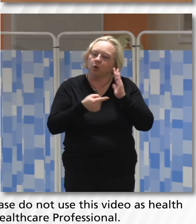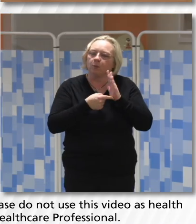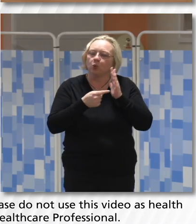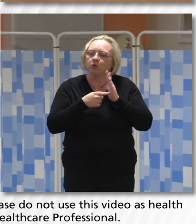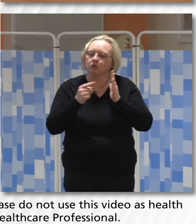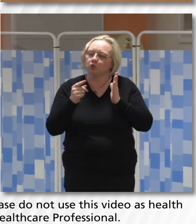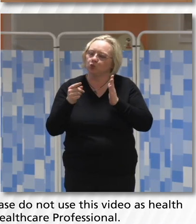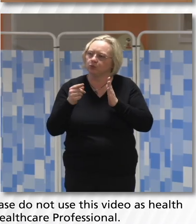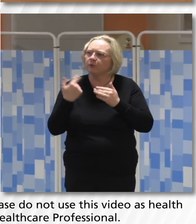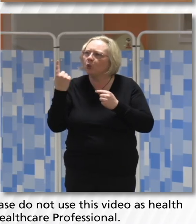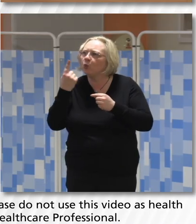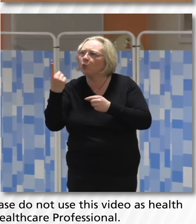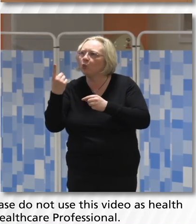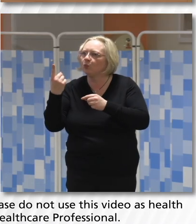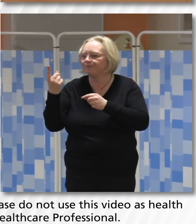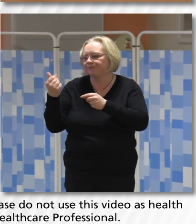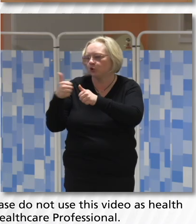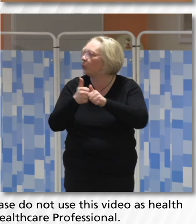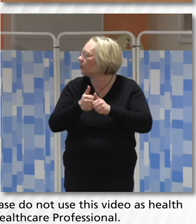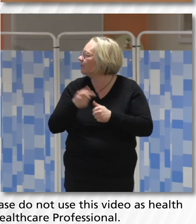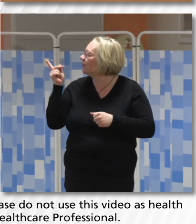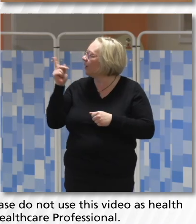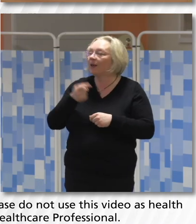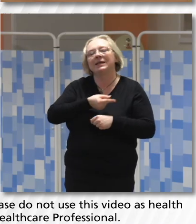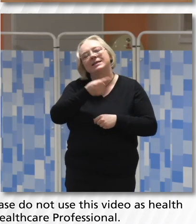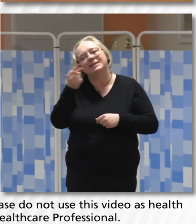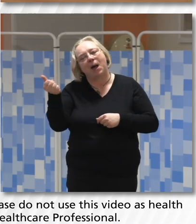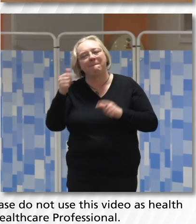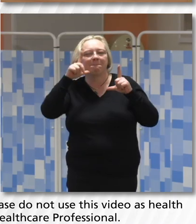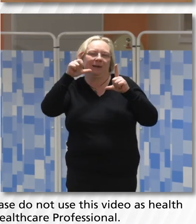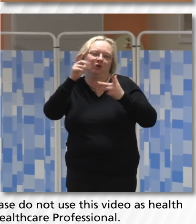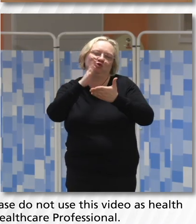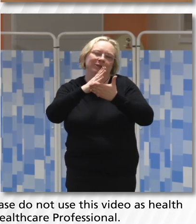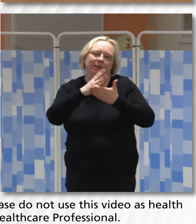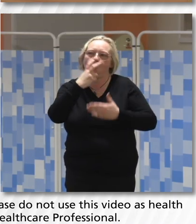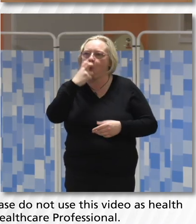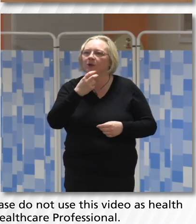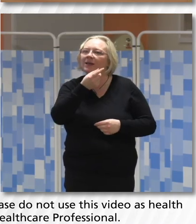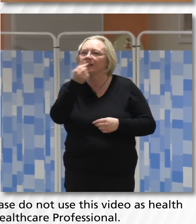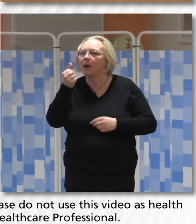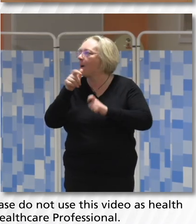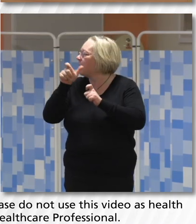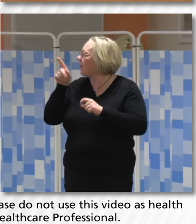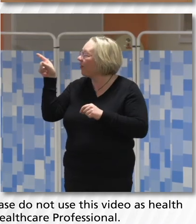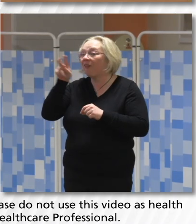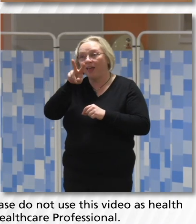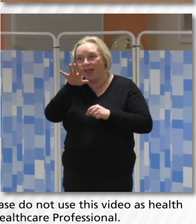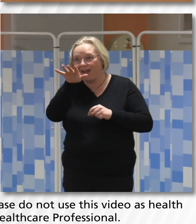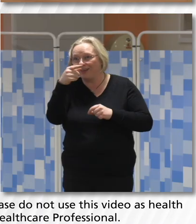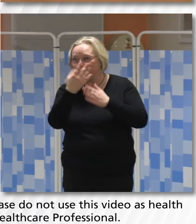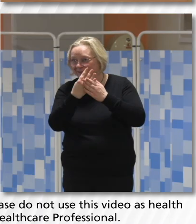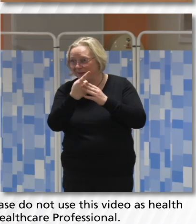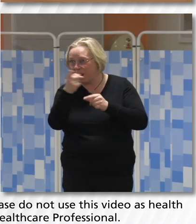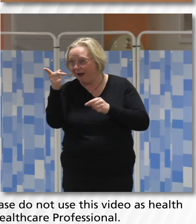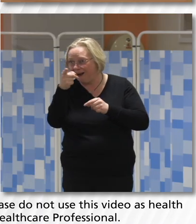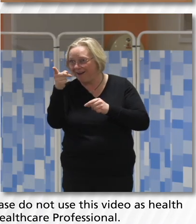Some of these pictures are quite old, and some of the people in these pictures are sitting at the back, and these are about. Which is